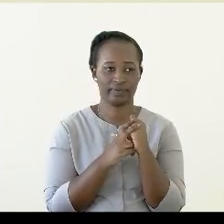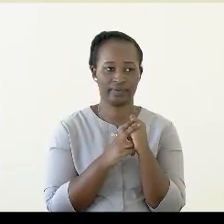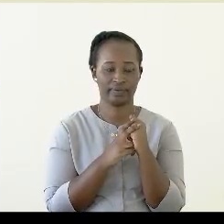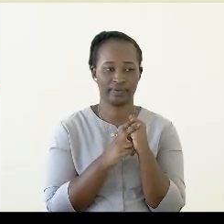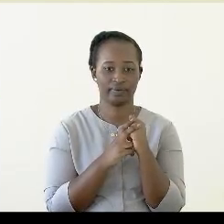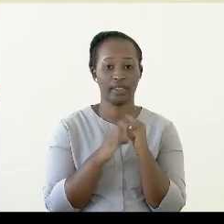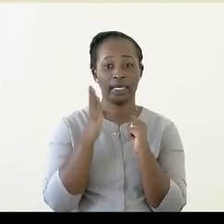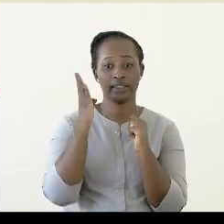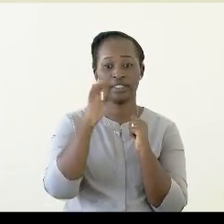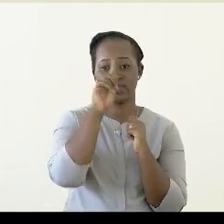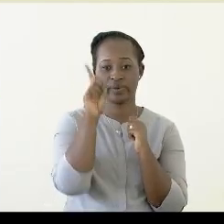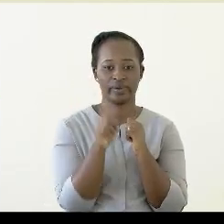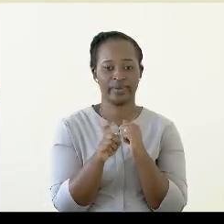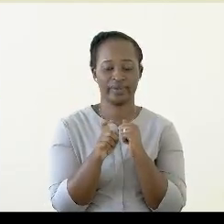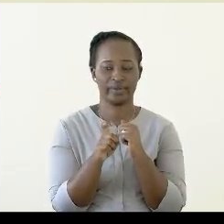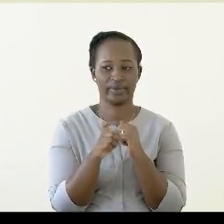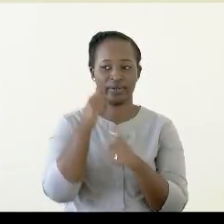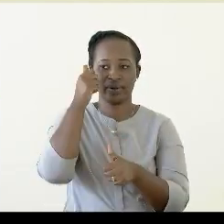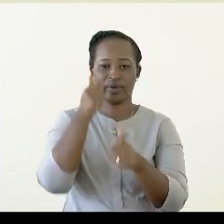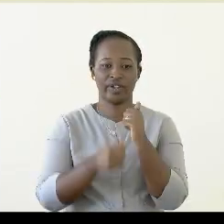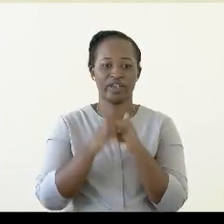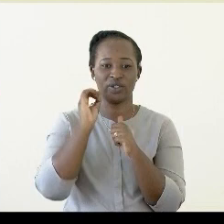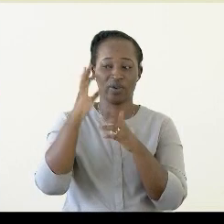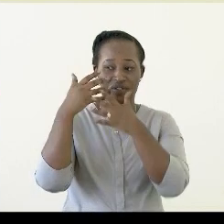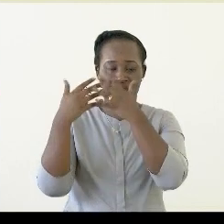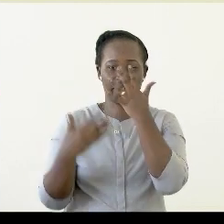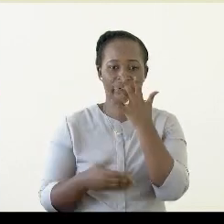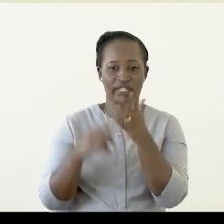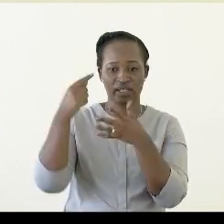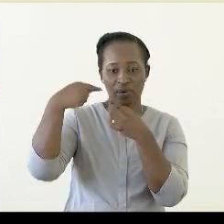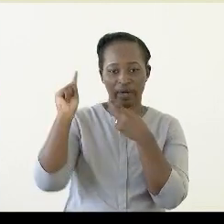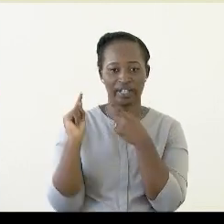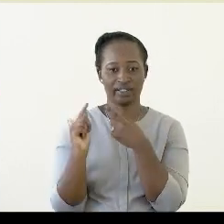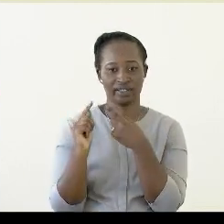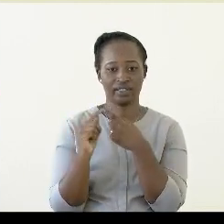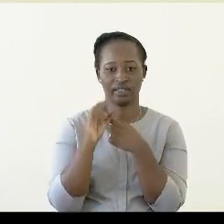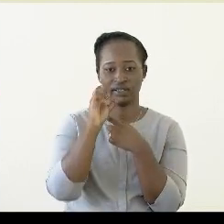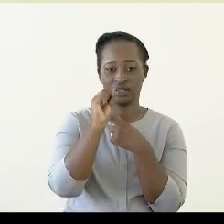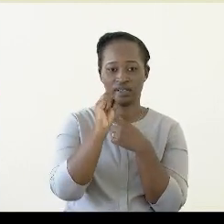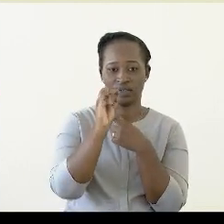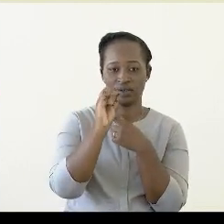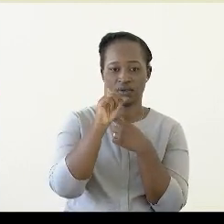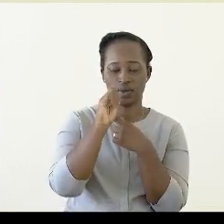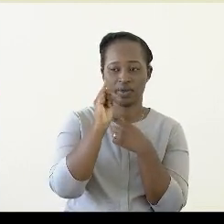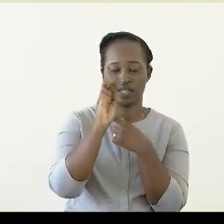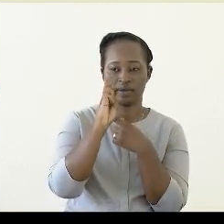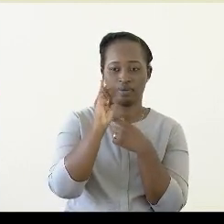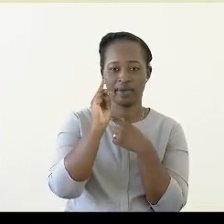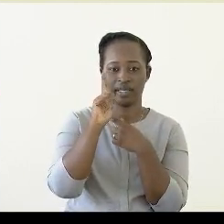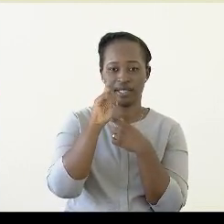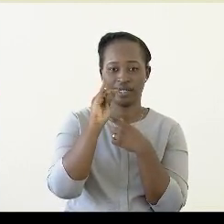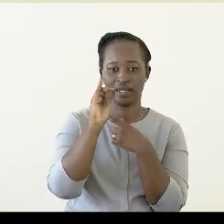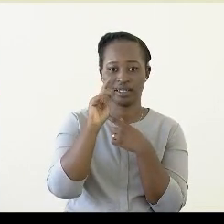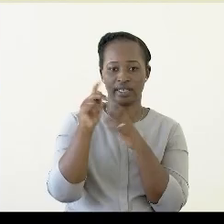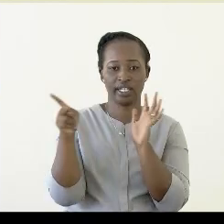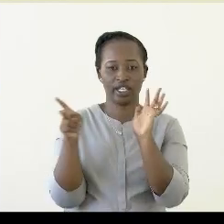So these questions, which of the following is correct? Solubility, which is equal to